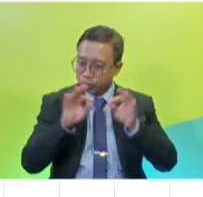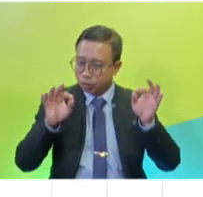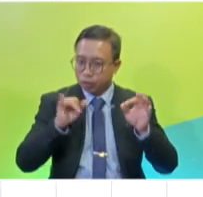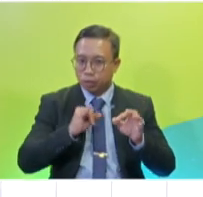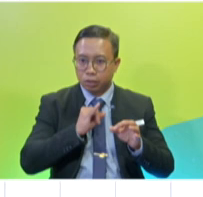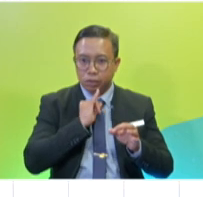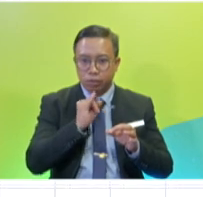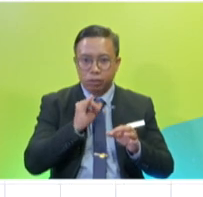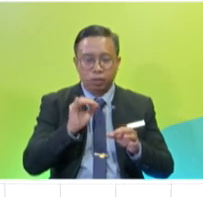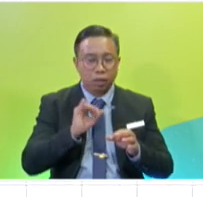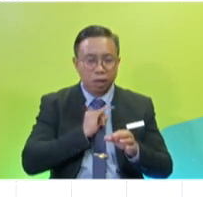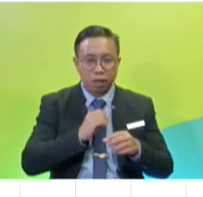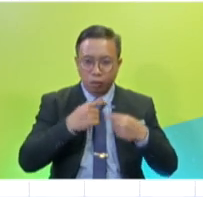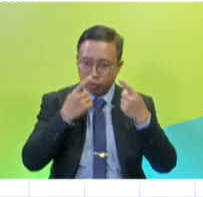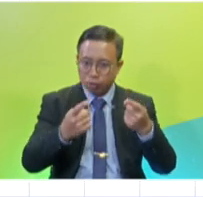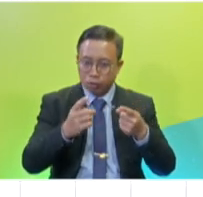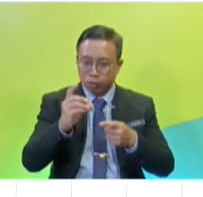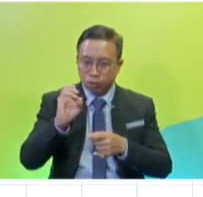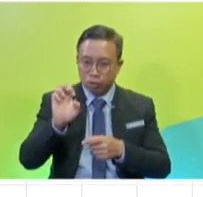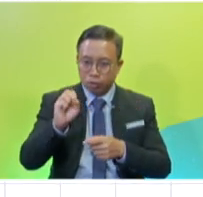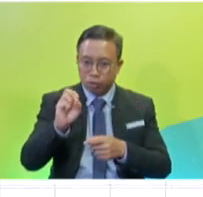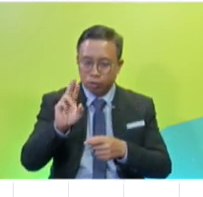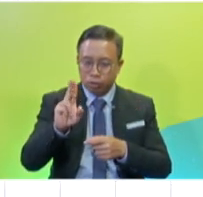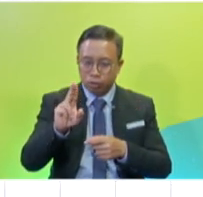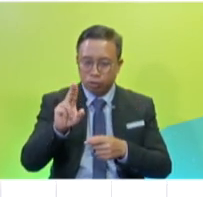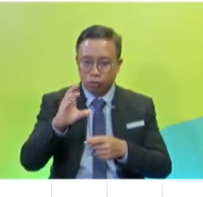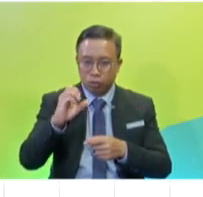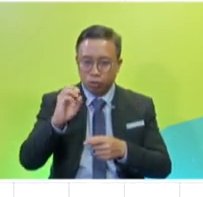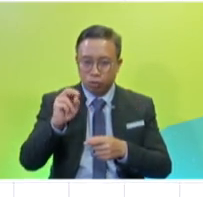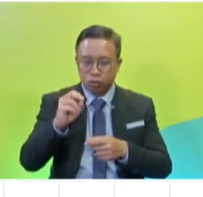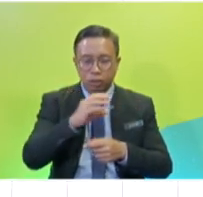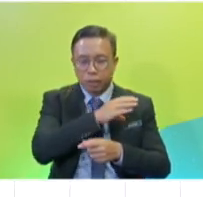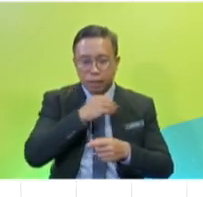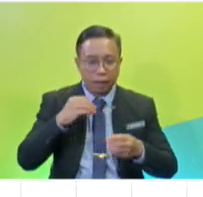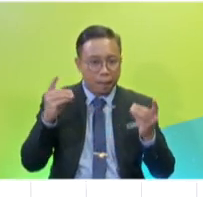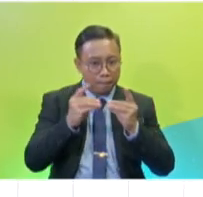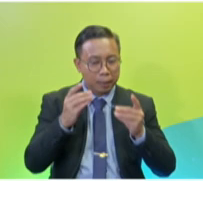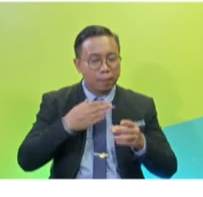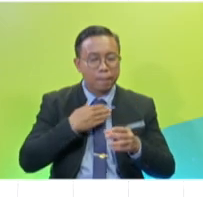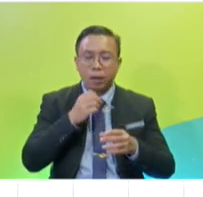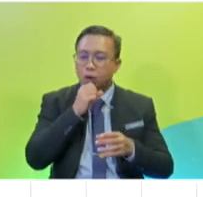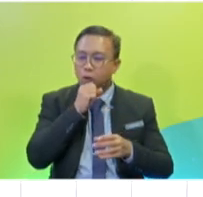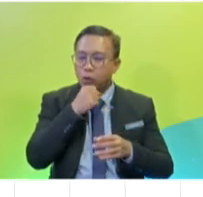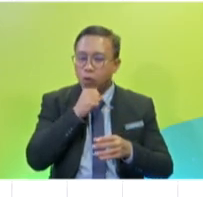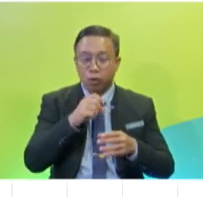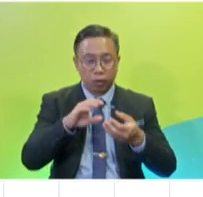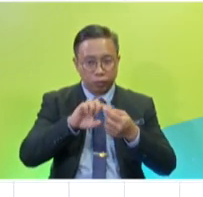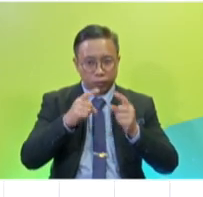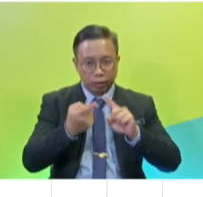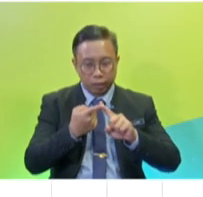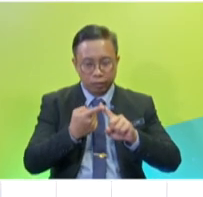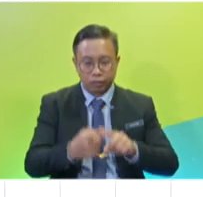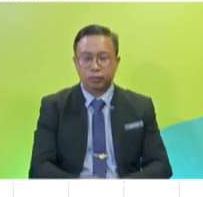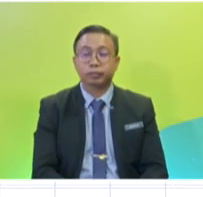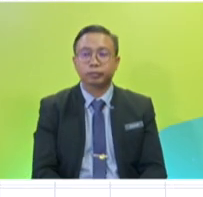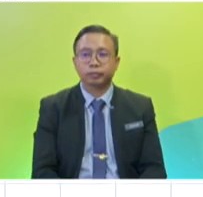will go to the Saru Post as well as meeting my old friend at the cafe. Yes. So Yusof will go to Desaru Coast